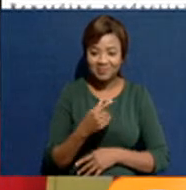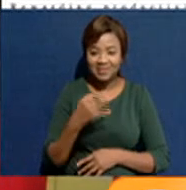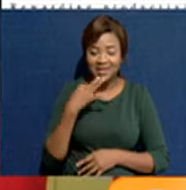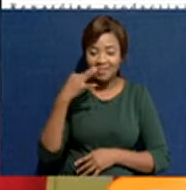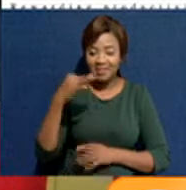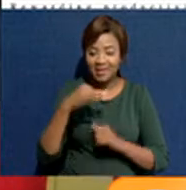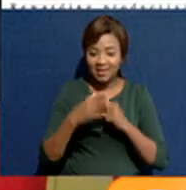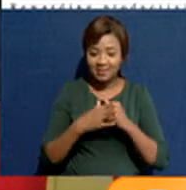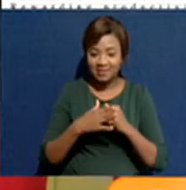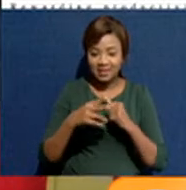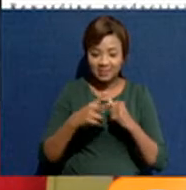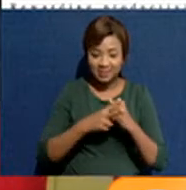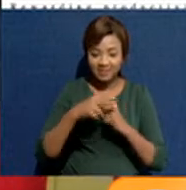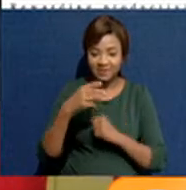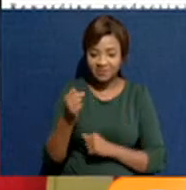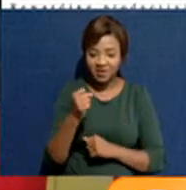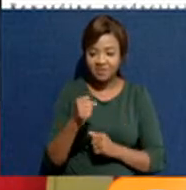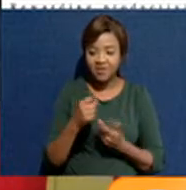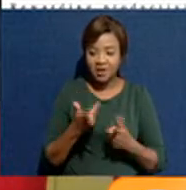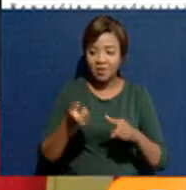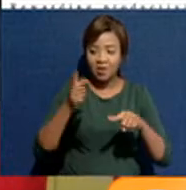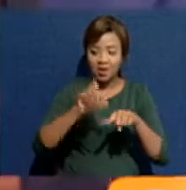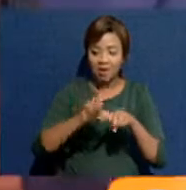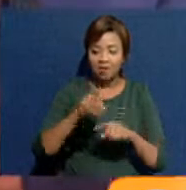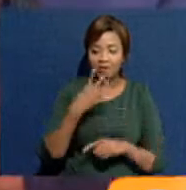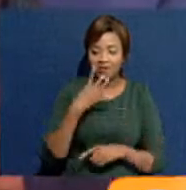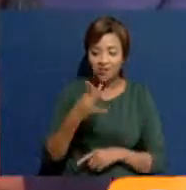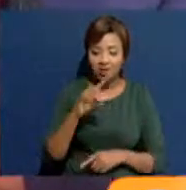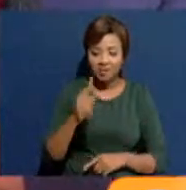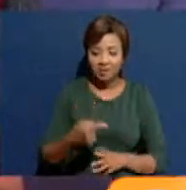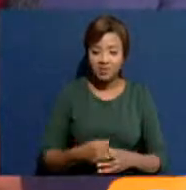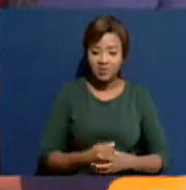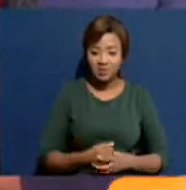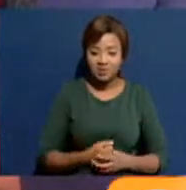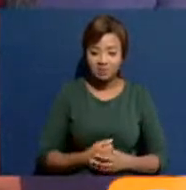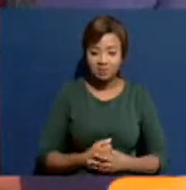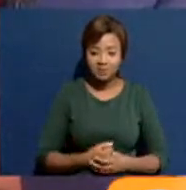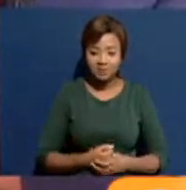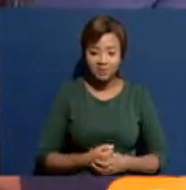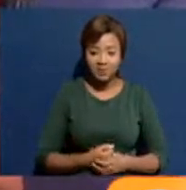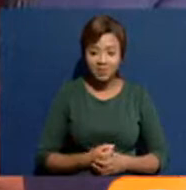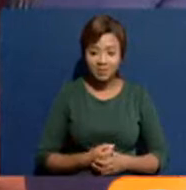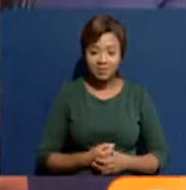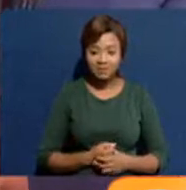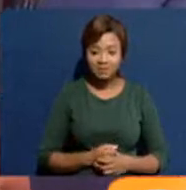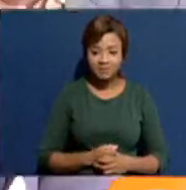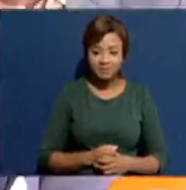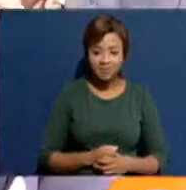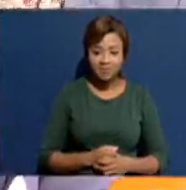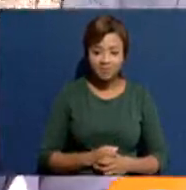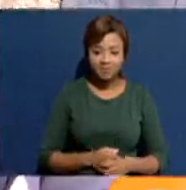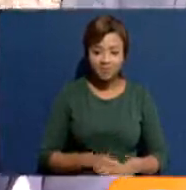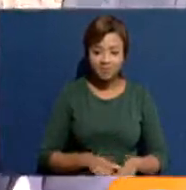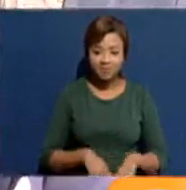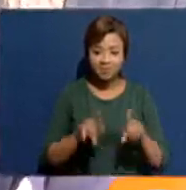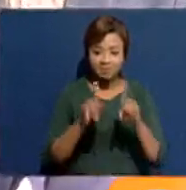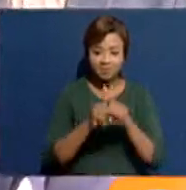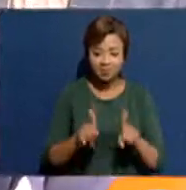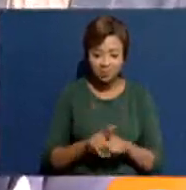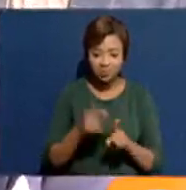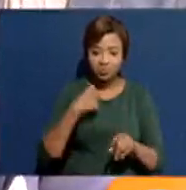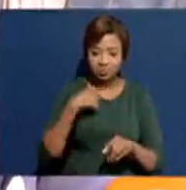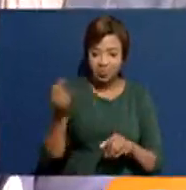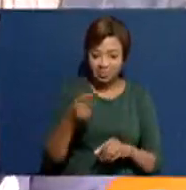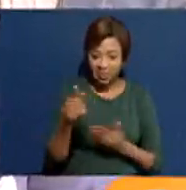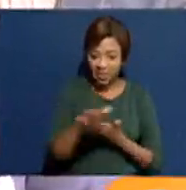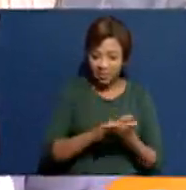144,375 Kenya shillings to 400,000 shillings. Hii ni pesa ripu yangu. Mimi, baada ya kulipwa basic salary ya 86